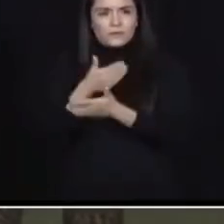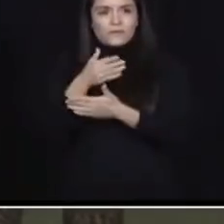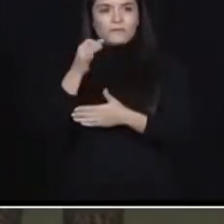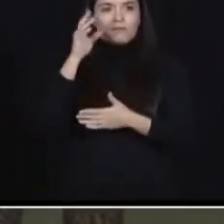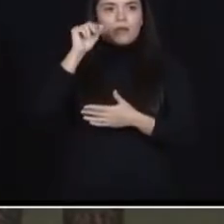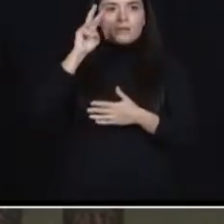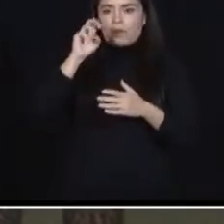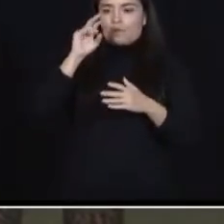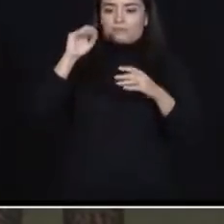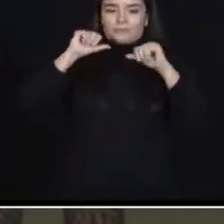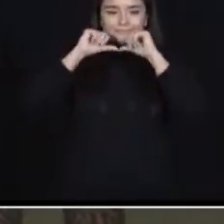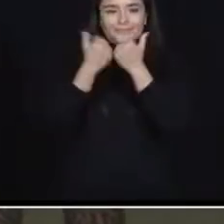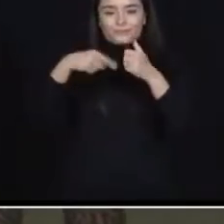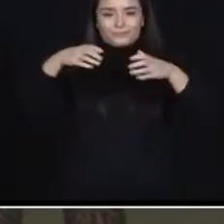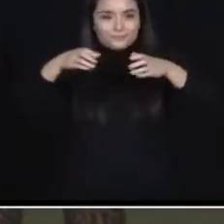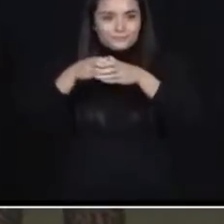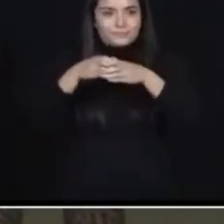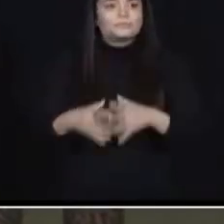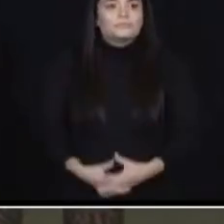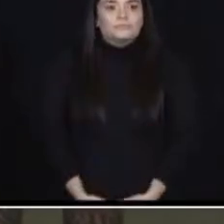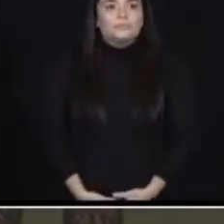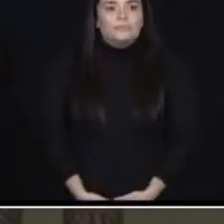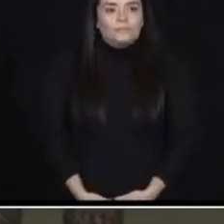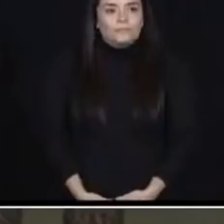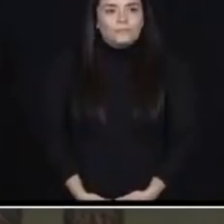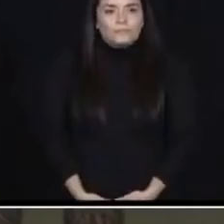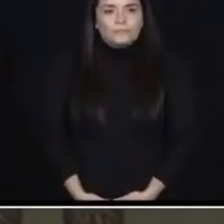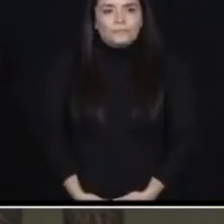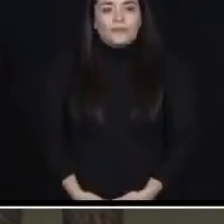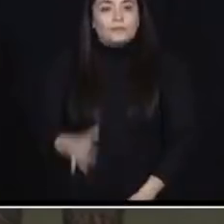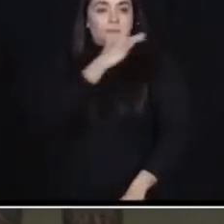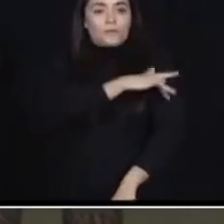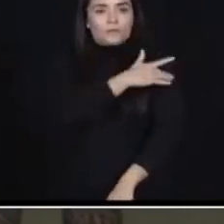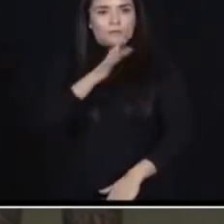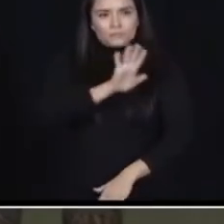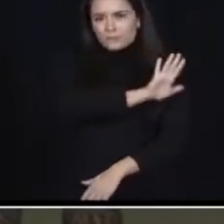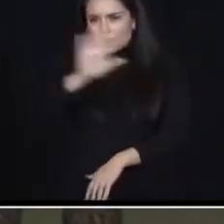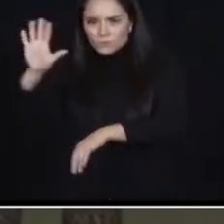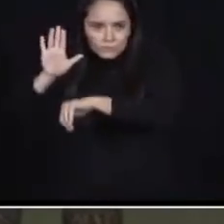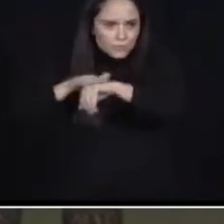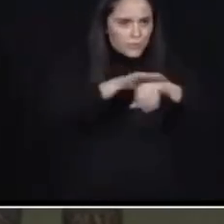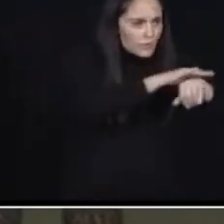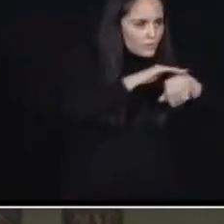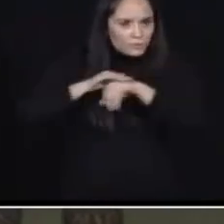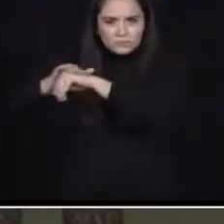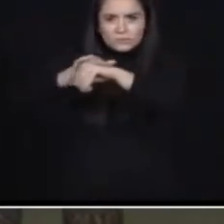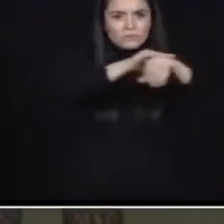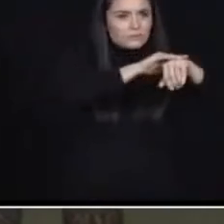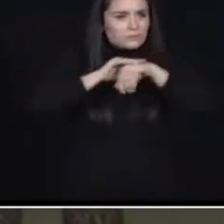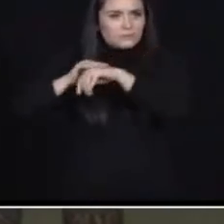provide an early warning system across the province. Our framework provides clarity and certainty to